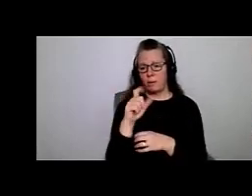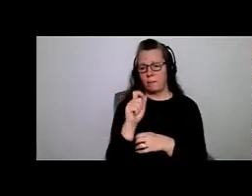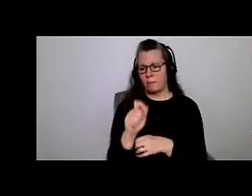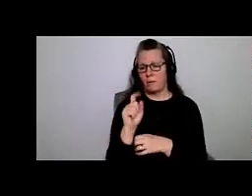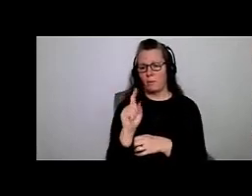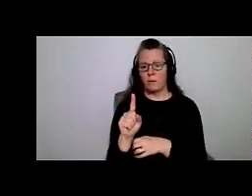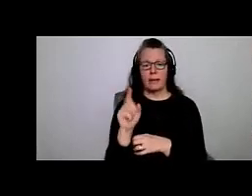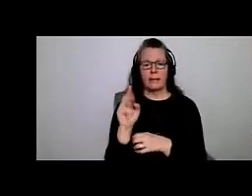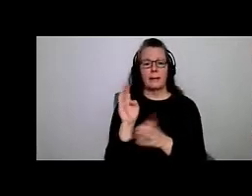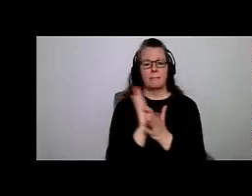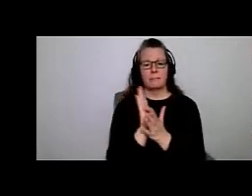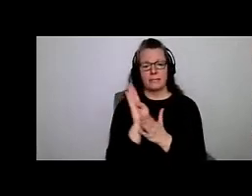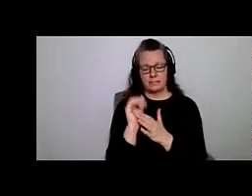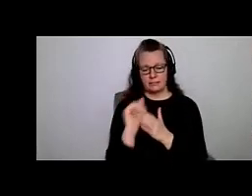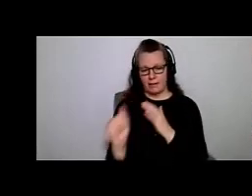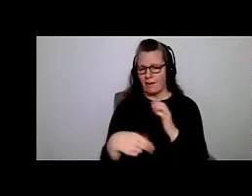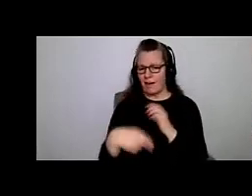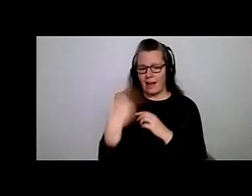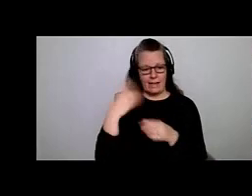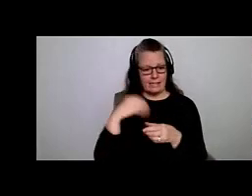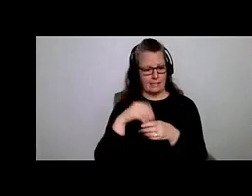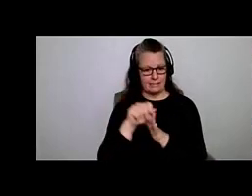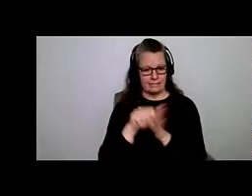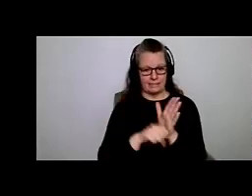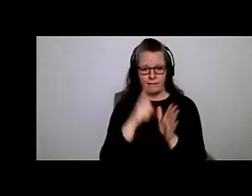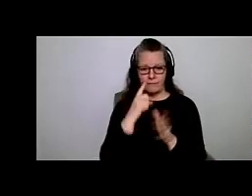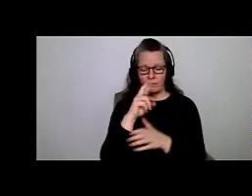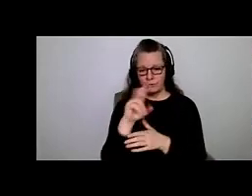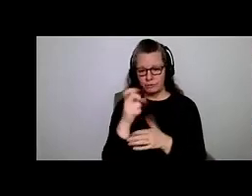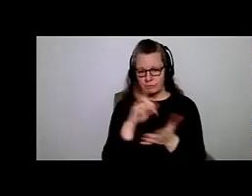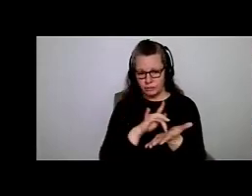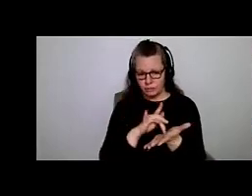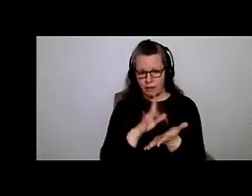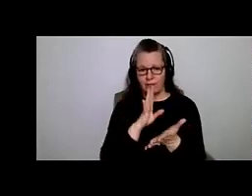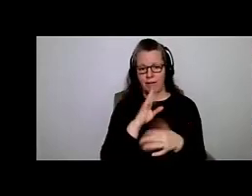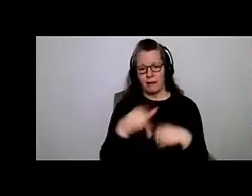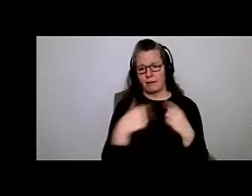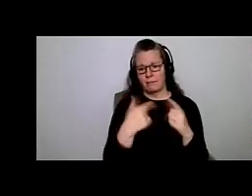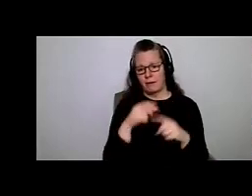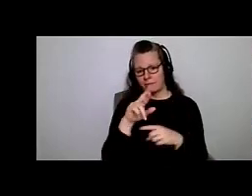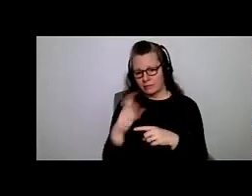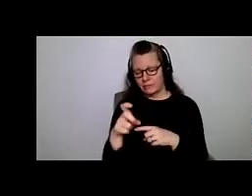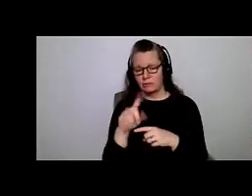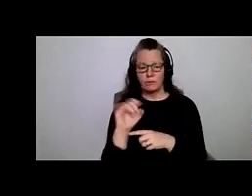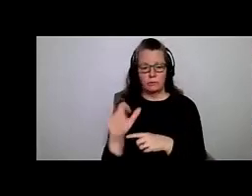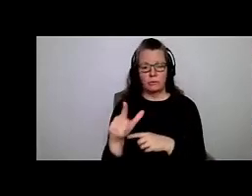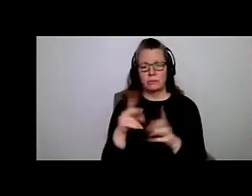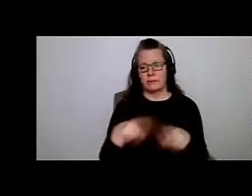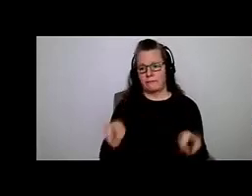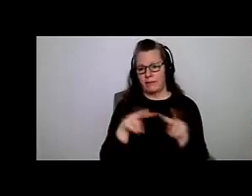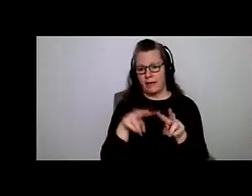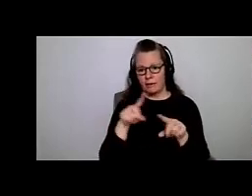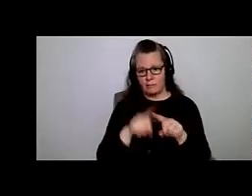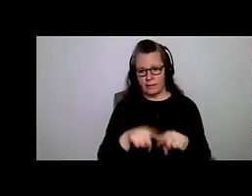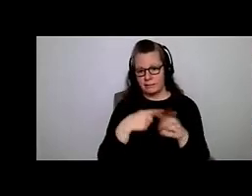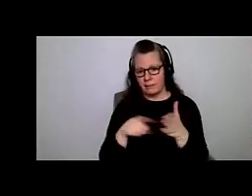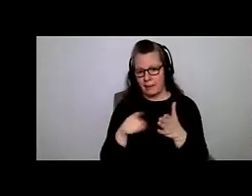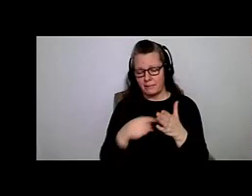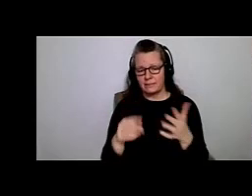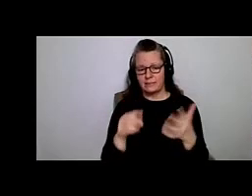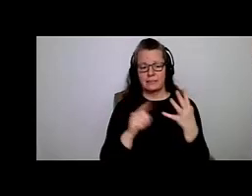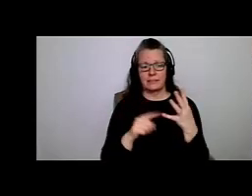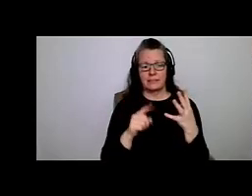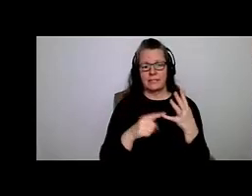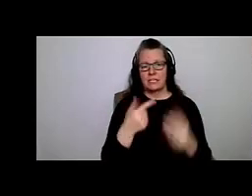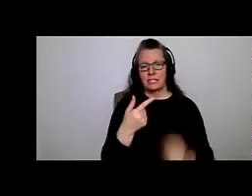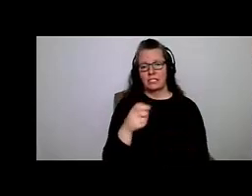spend, one of the highest in the state for prescription drugs. He's going to talk about our prescriber tool as well as value-based payments. And we're honored to have Dr. Jerry